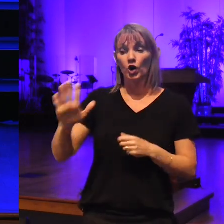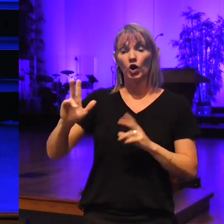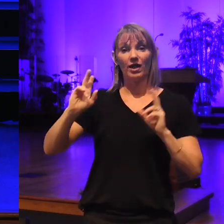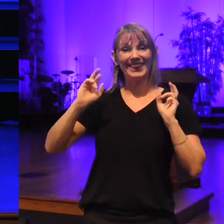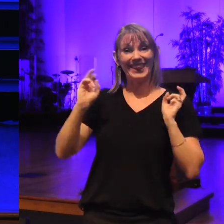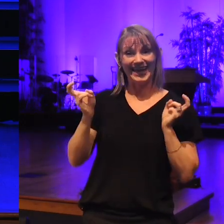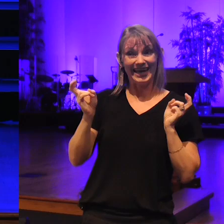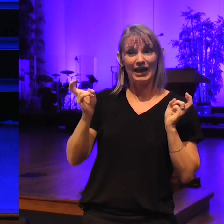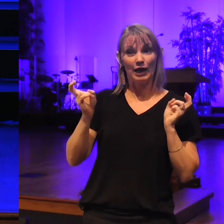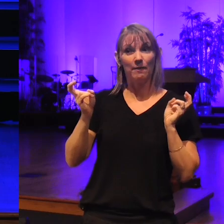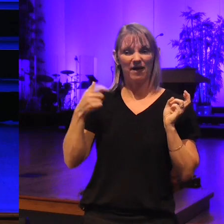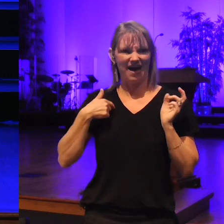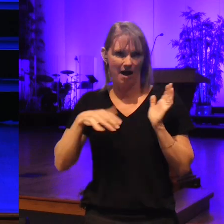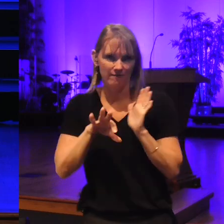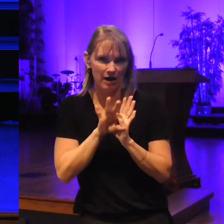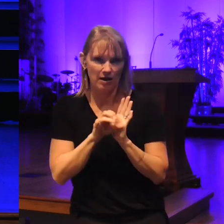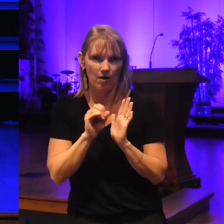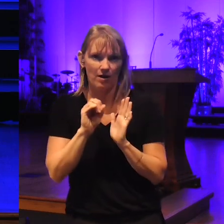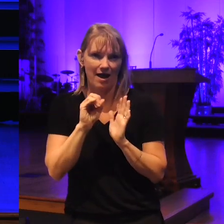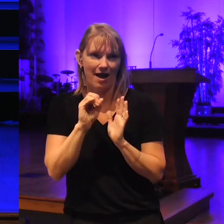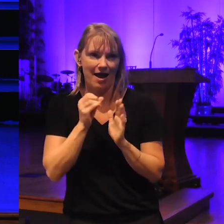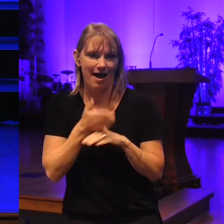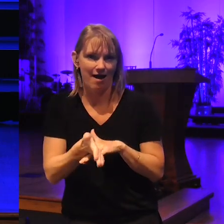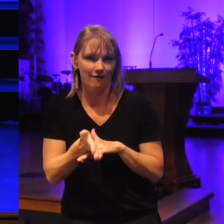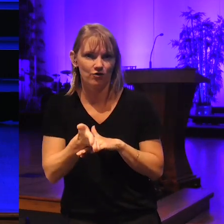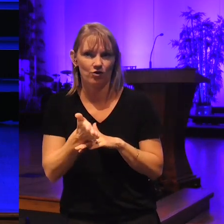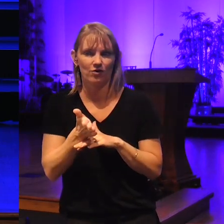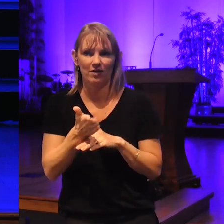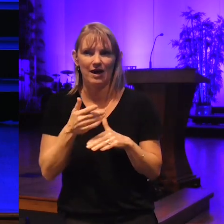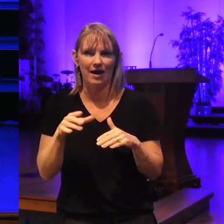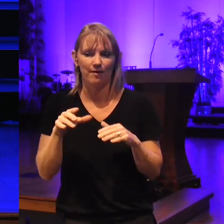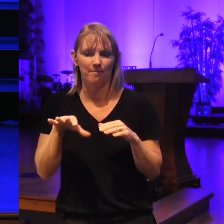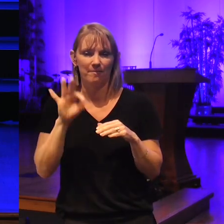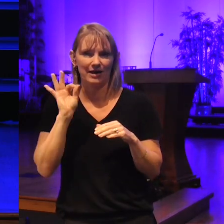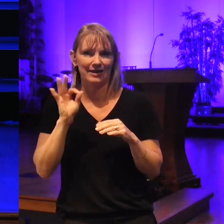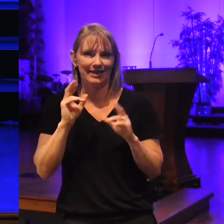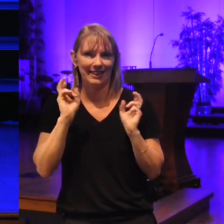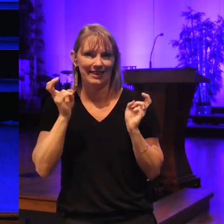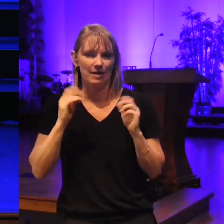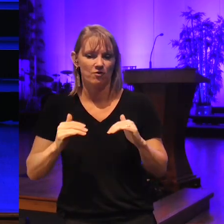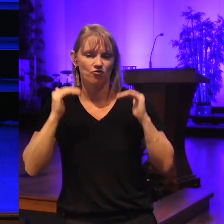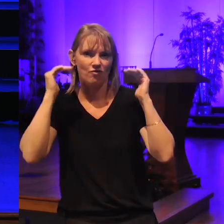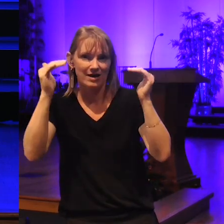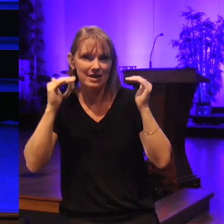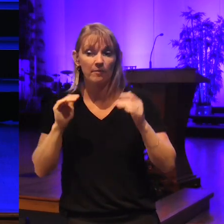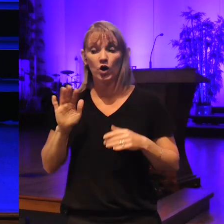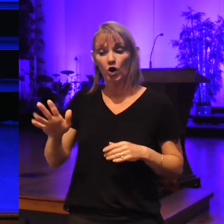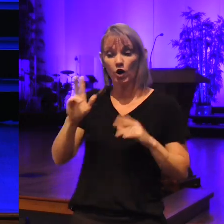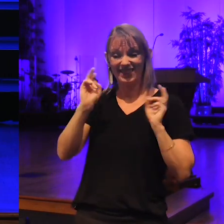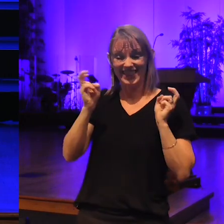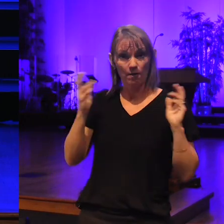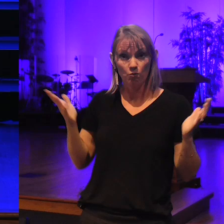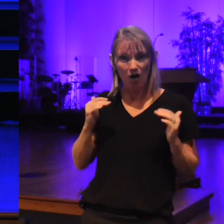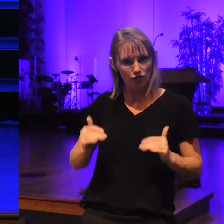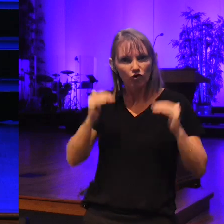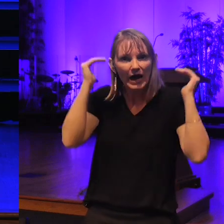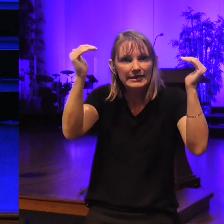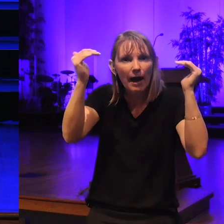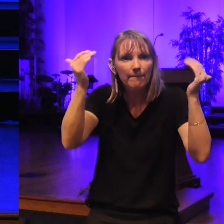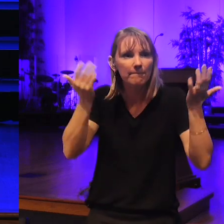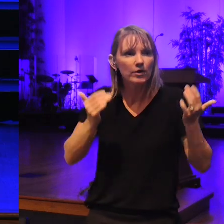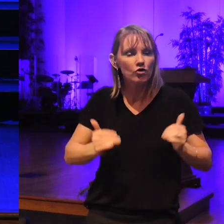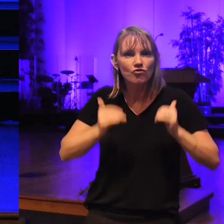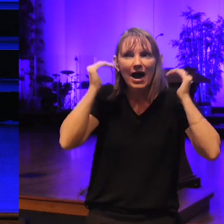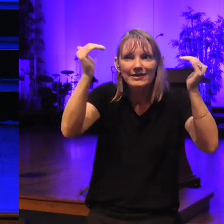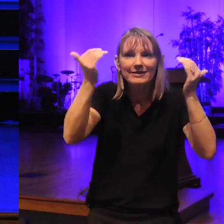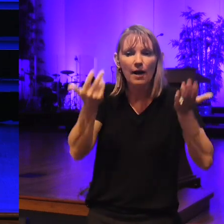theme, I found this out after I chose Rise Up months ago, is rise up. To be able to